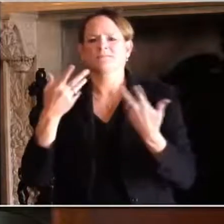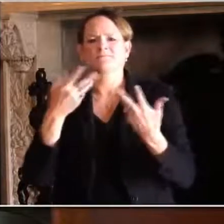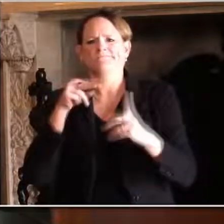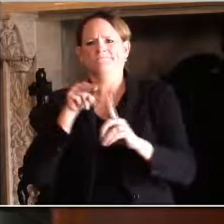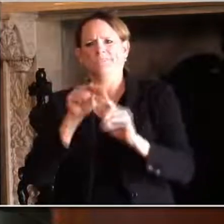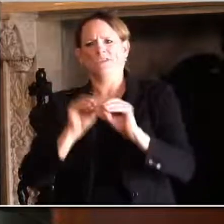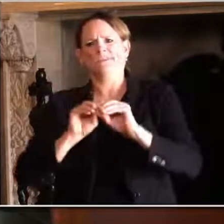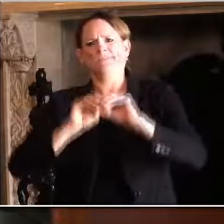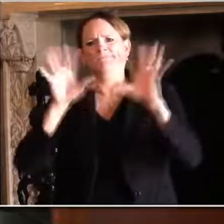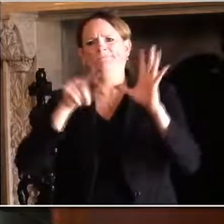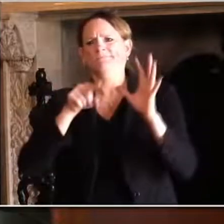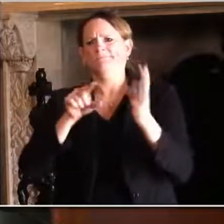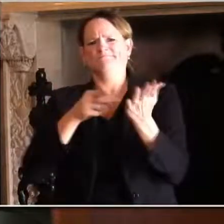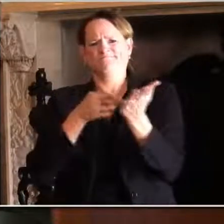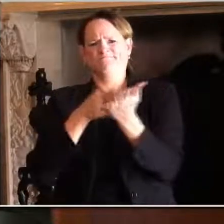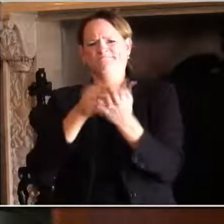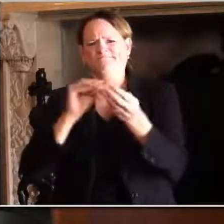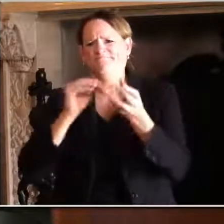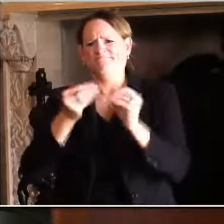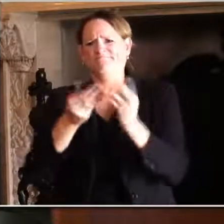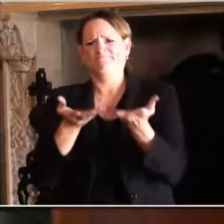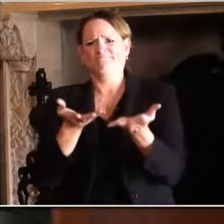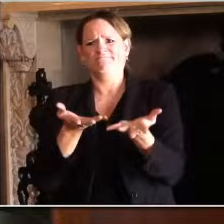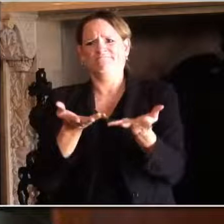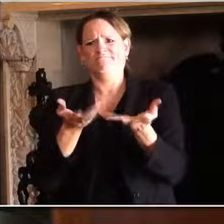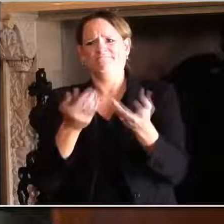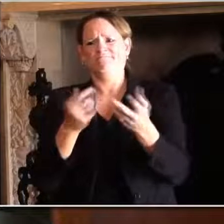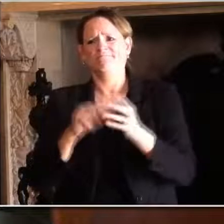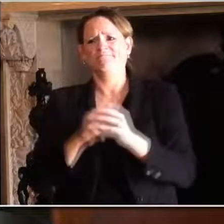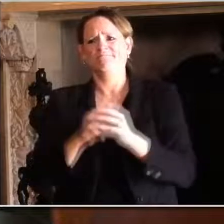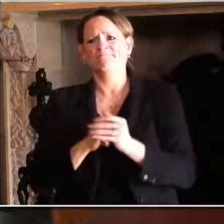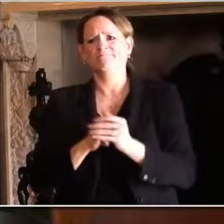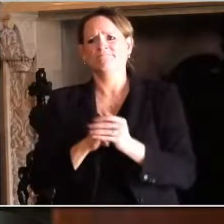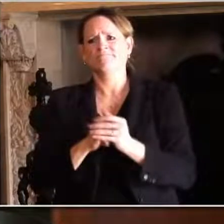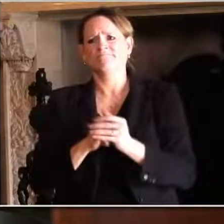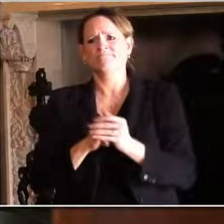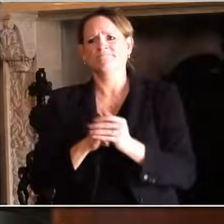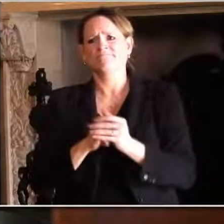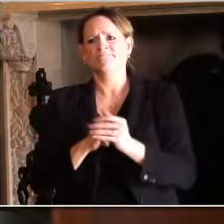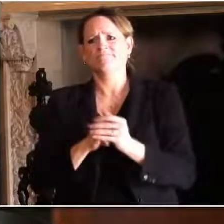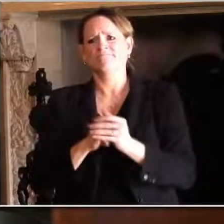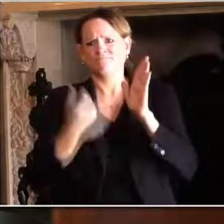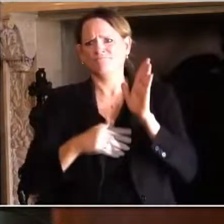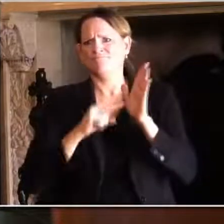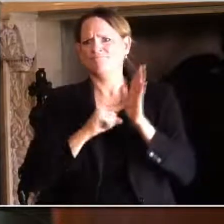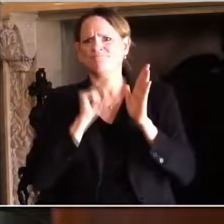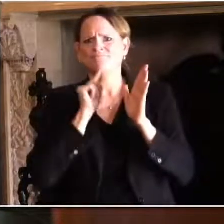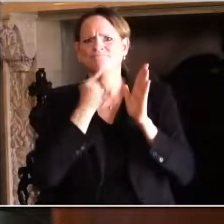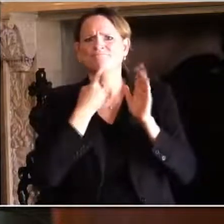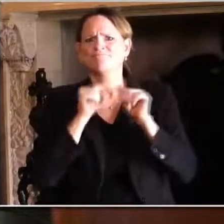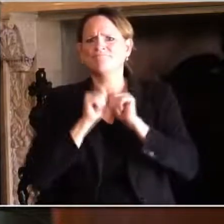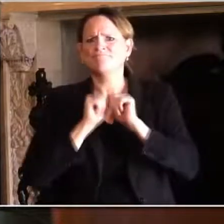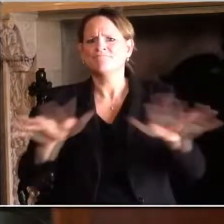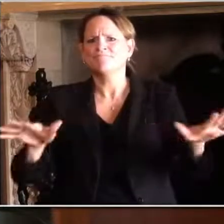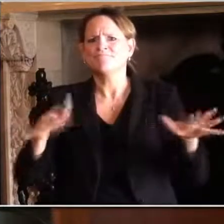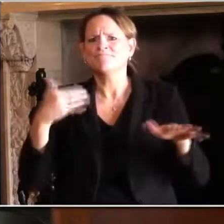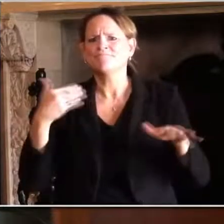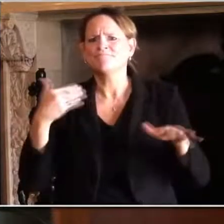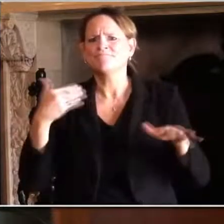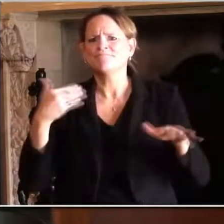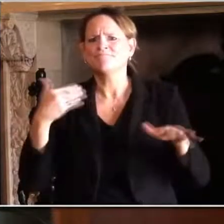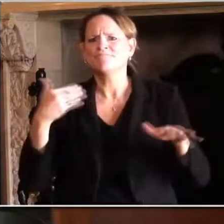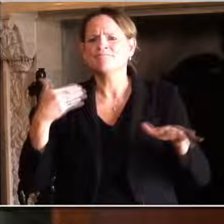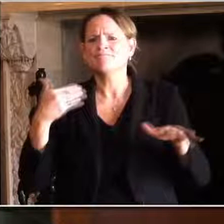the increase in severity, the increase in spread of this disease that present